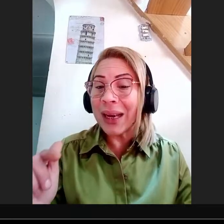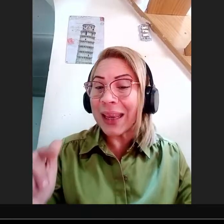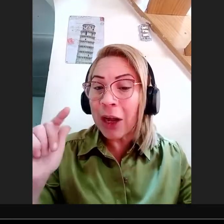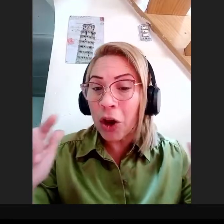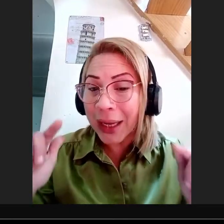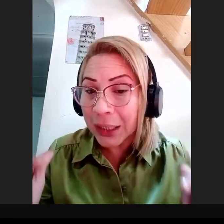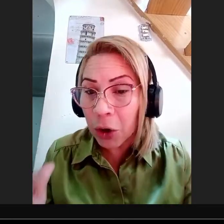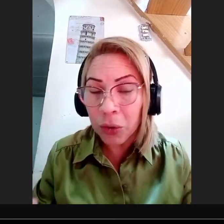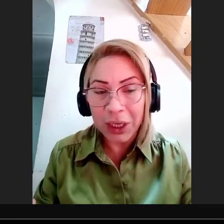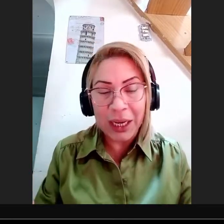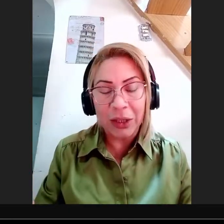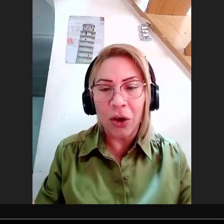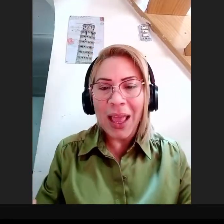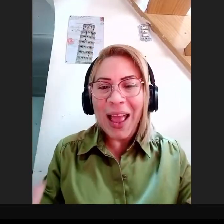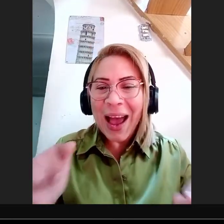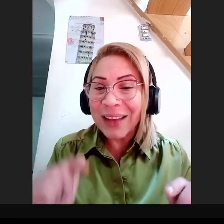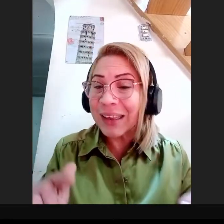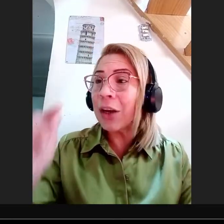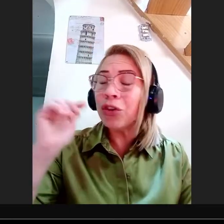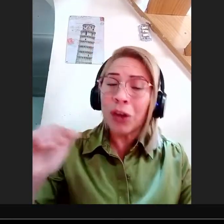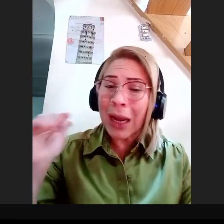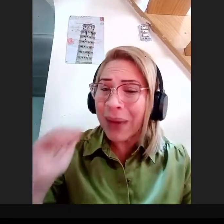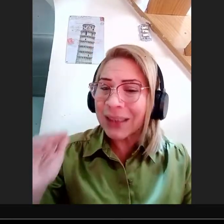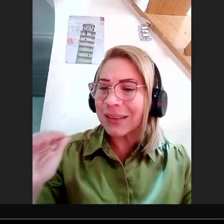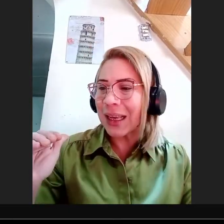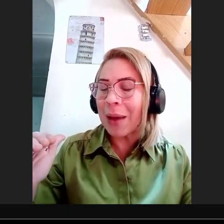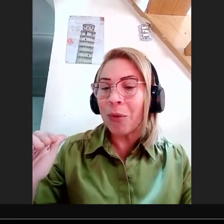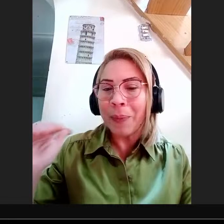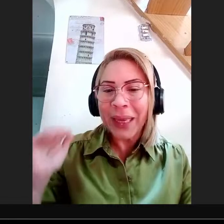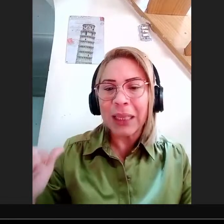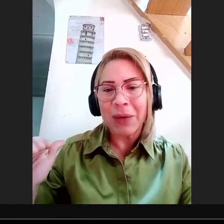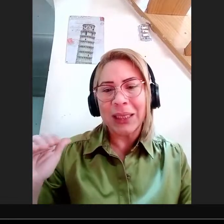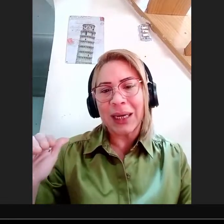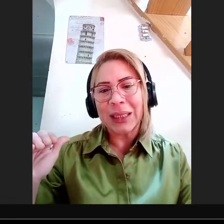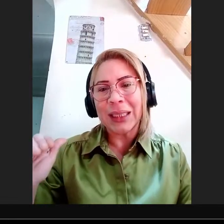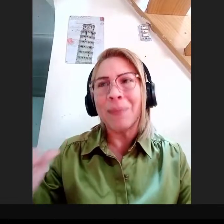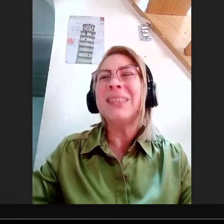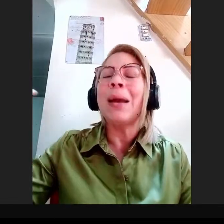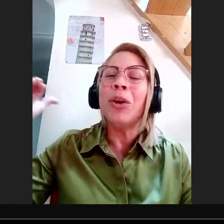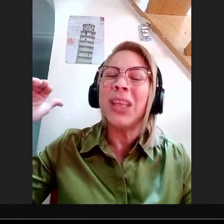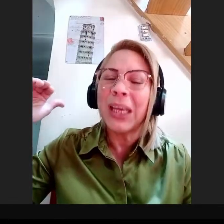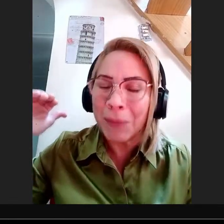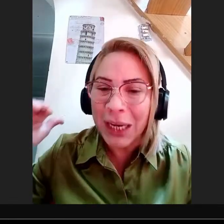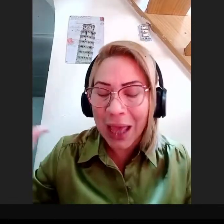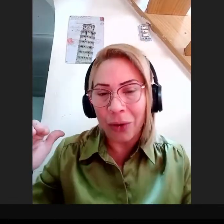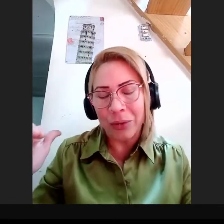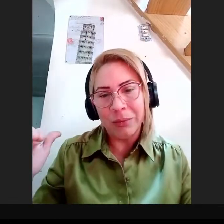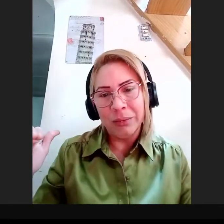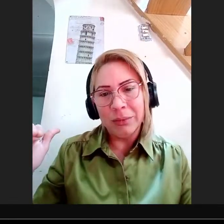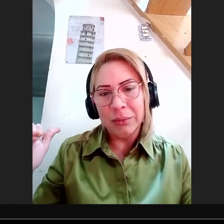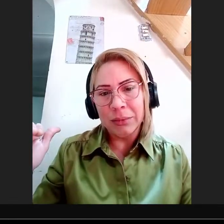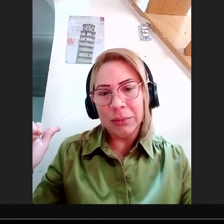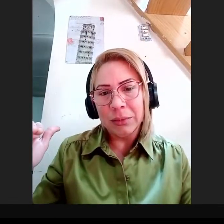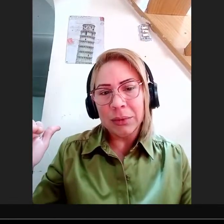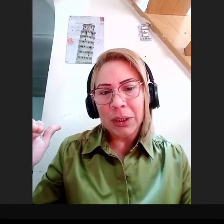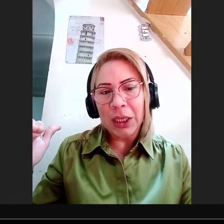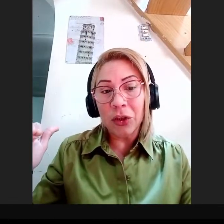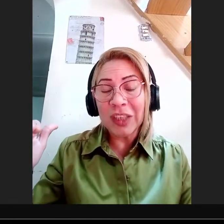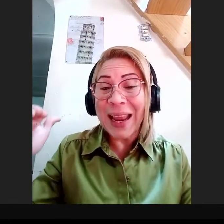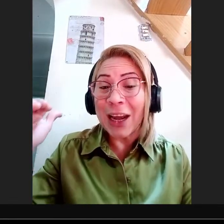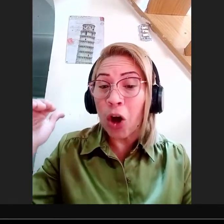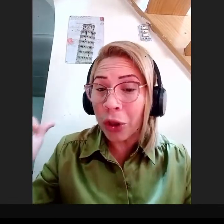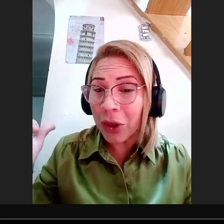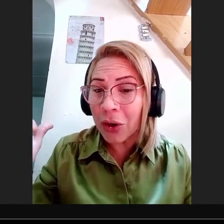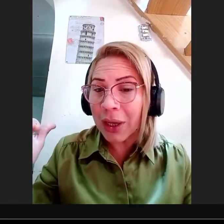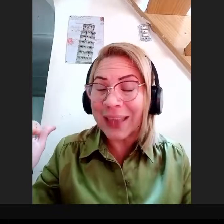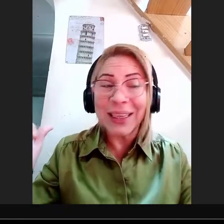of knowledge and information, being unaware of what is happening, makes us victims of trafficking